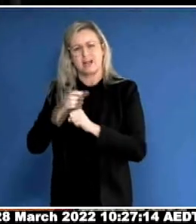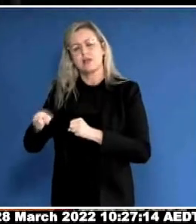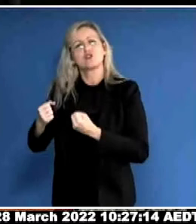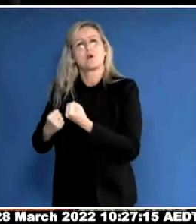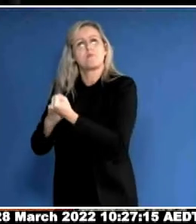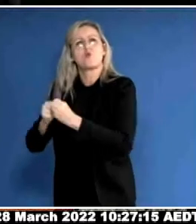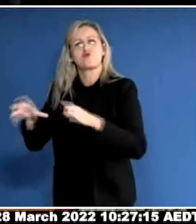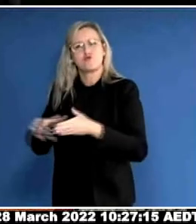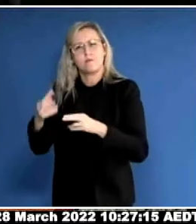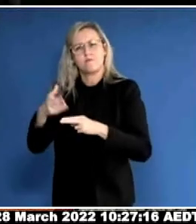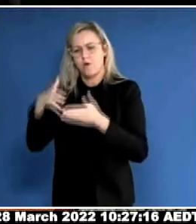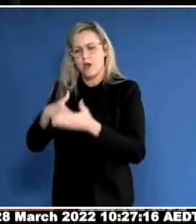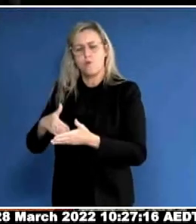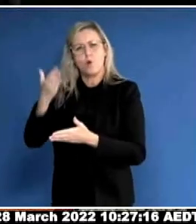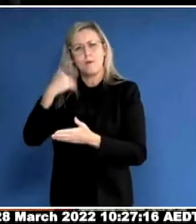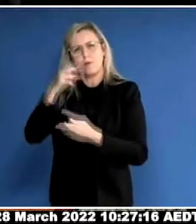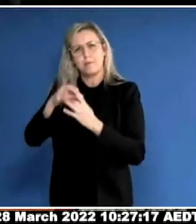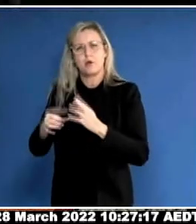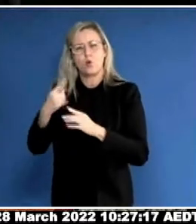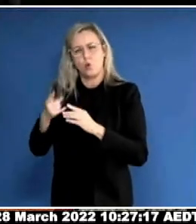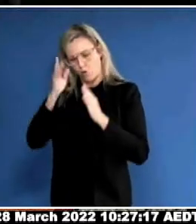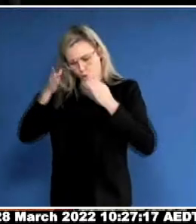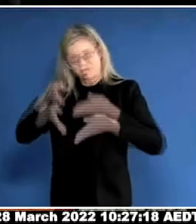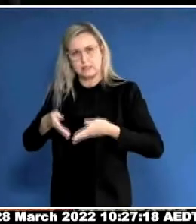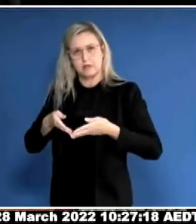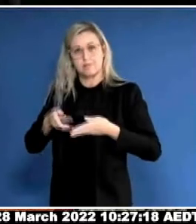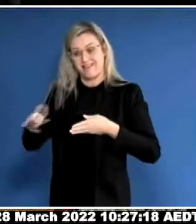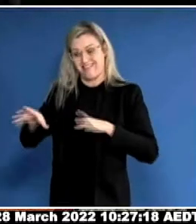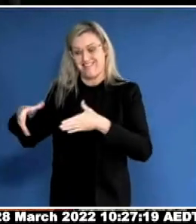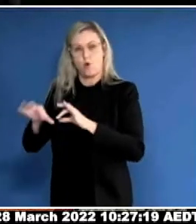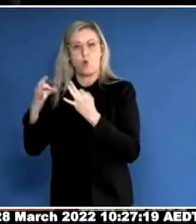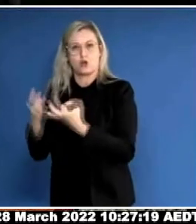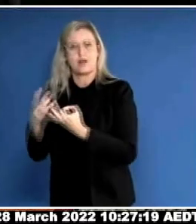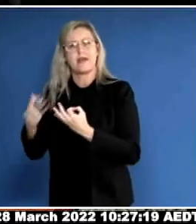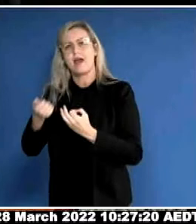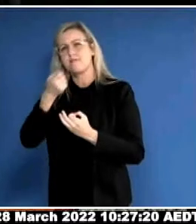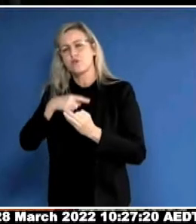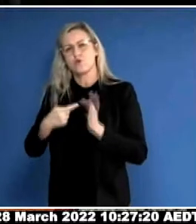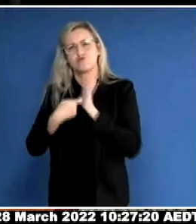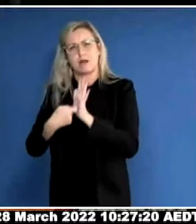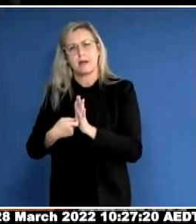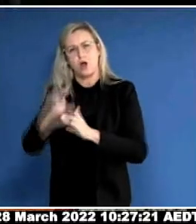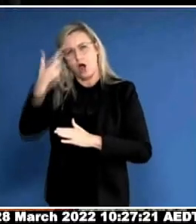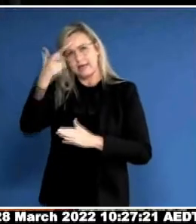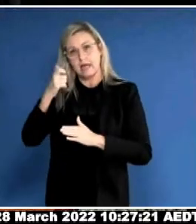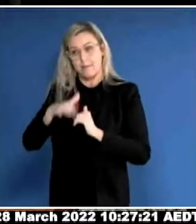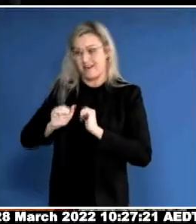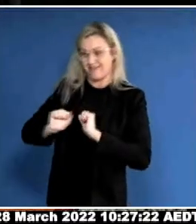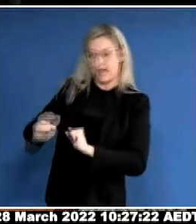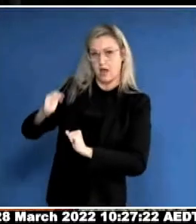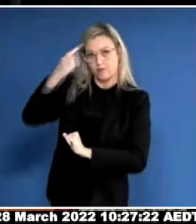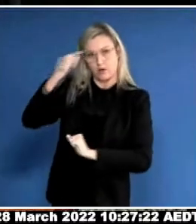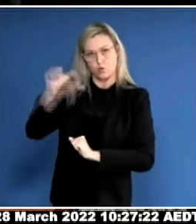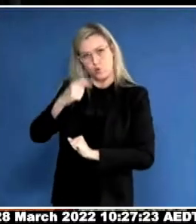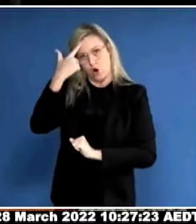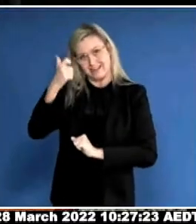with autism. The Yellow Ladybugs have a number of recommendations and suggestions for change that they wish to share with you,